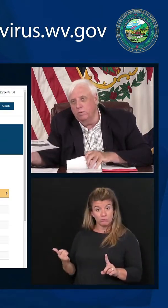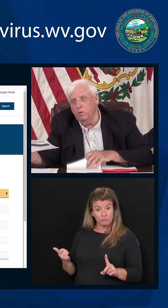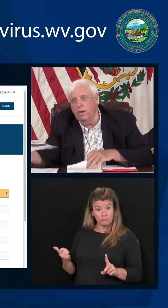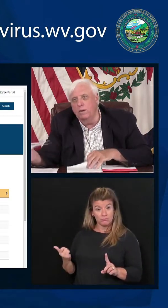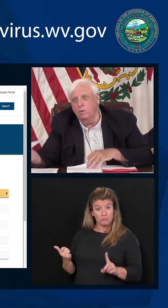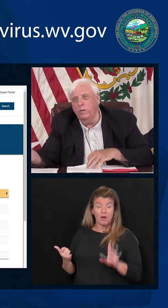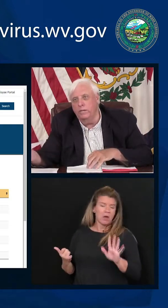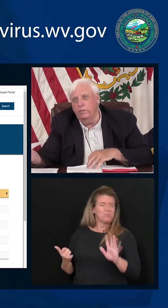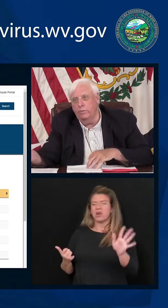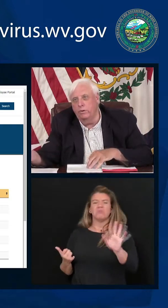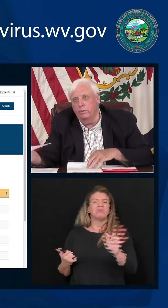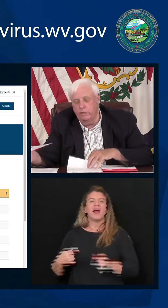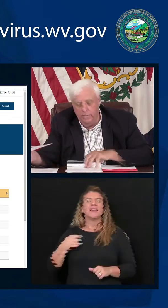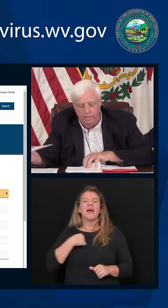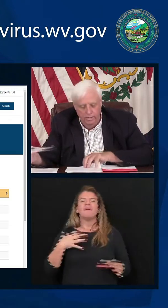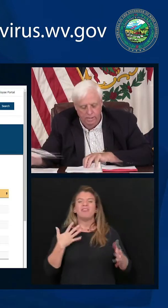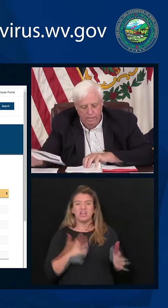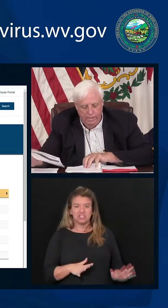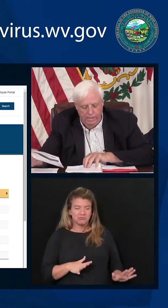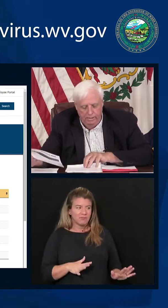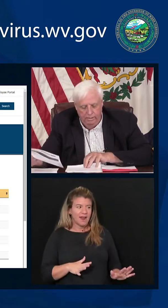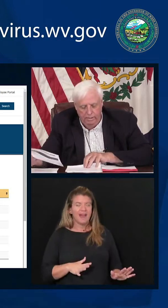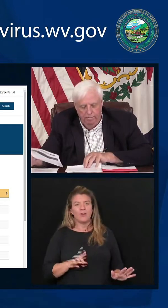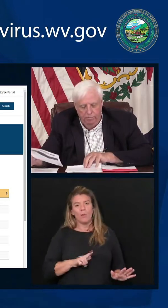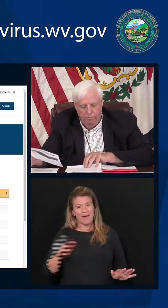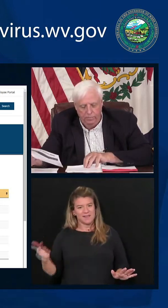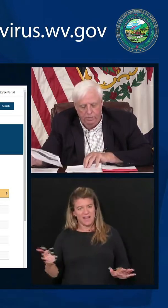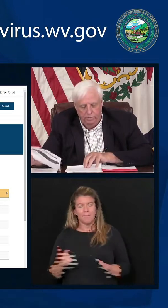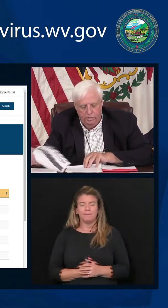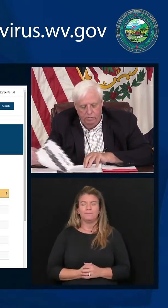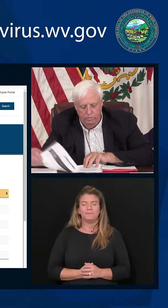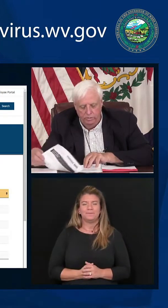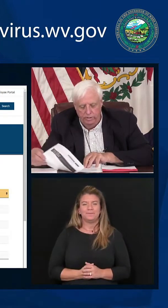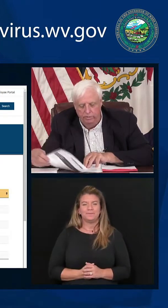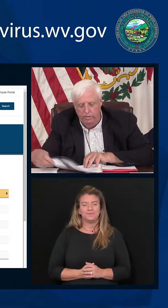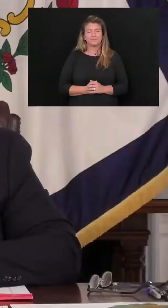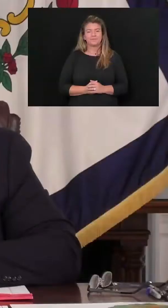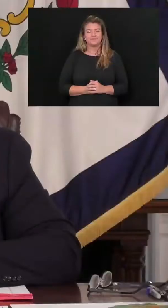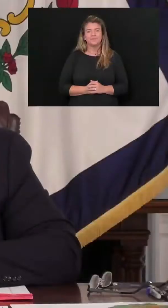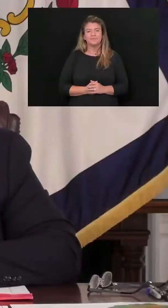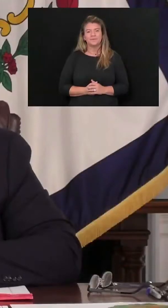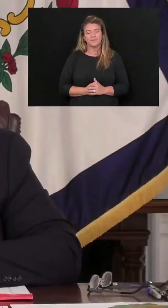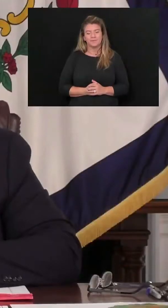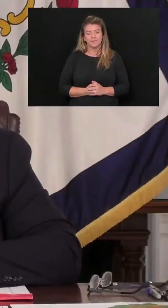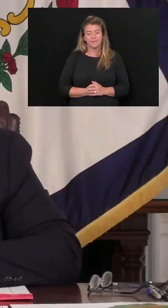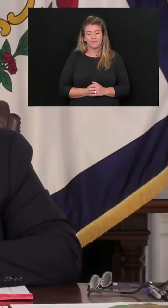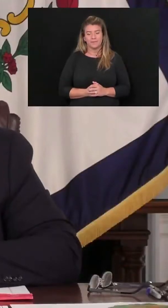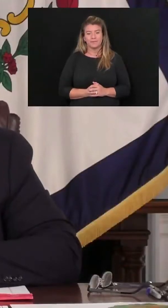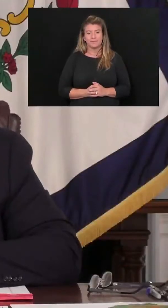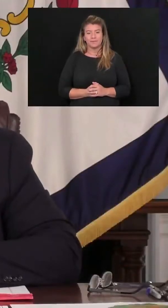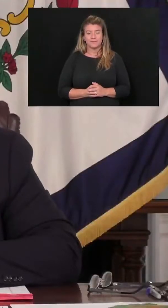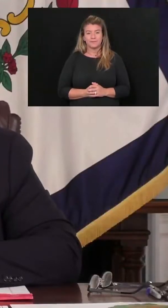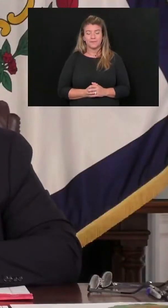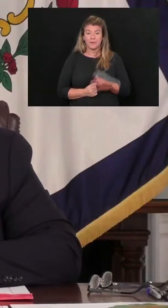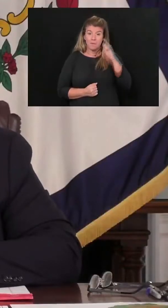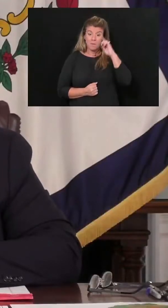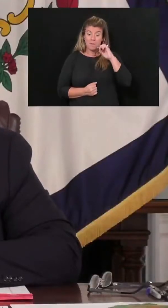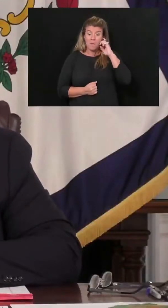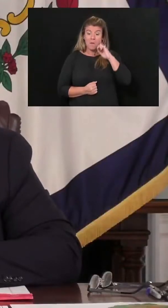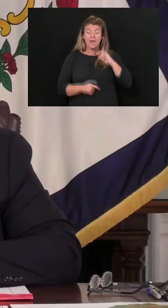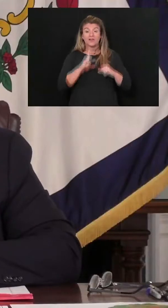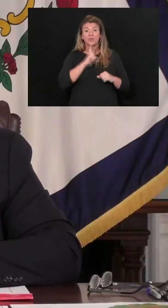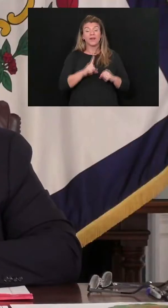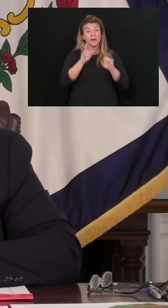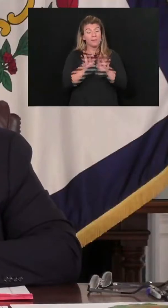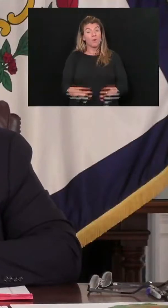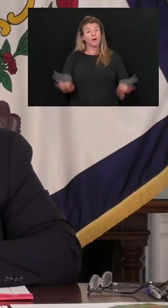let me go? I'll go ahead and get through. Okay. And so nevertheless, it's important to remember